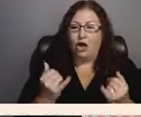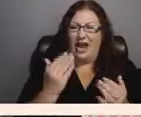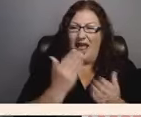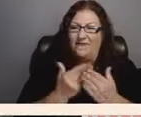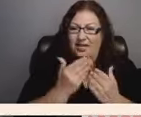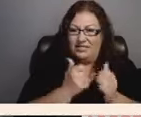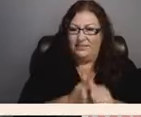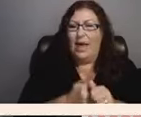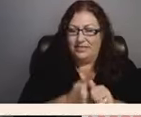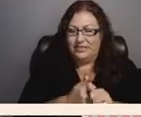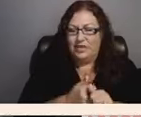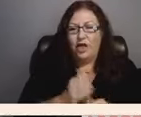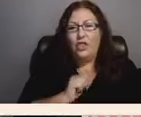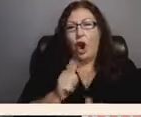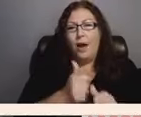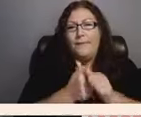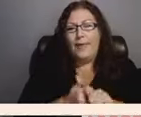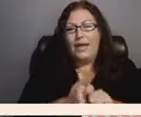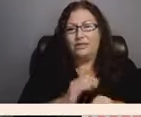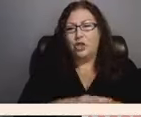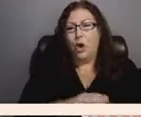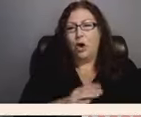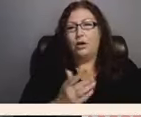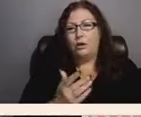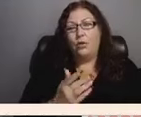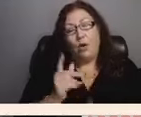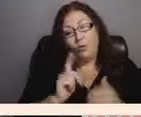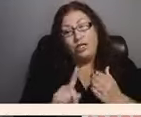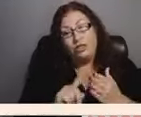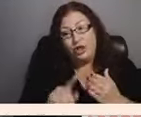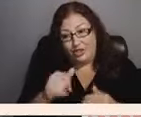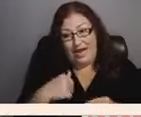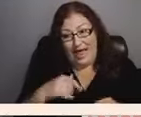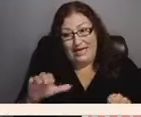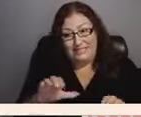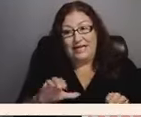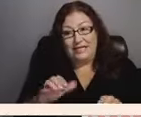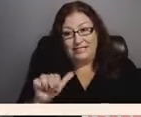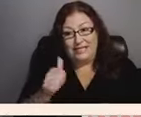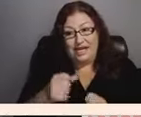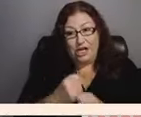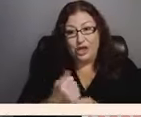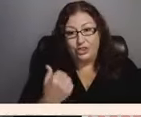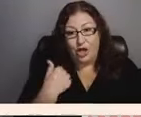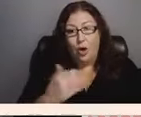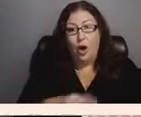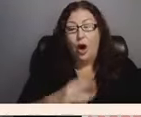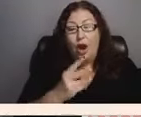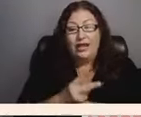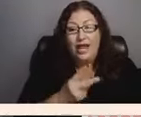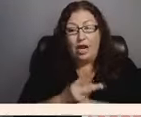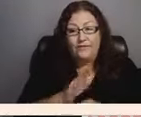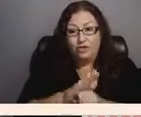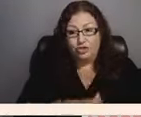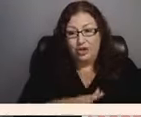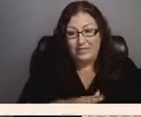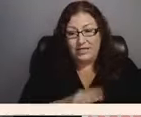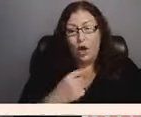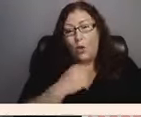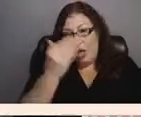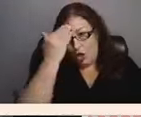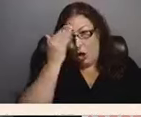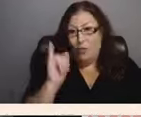all based on research that I did now 10 years ago on caregiver stress. We know it's real. It's